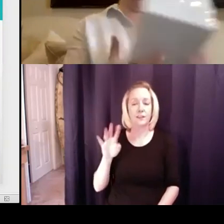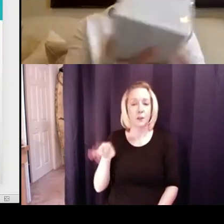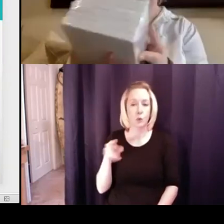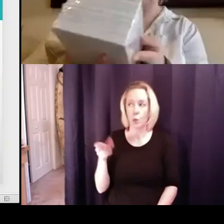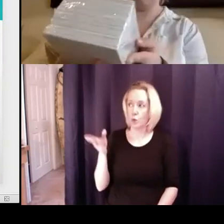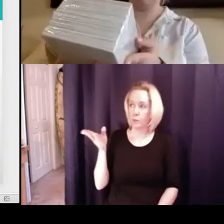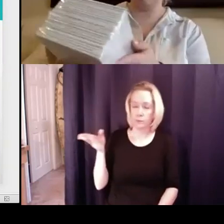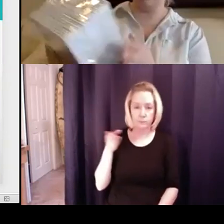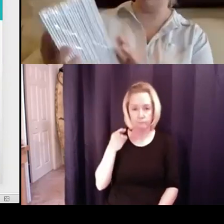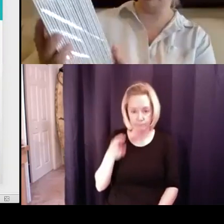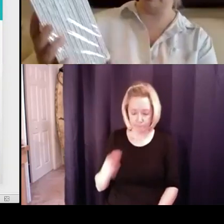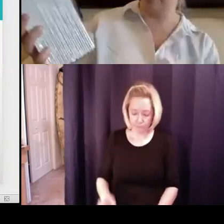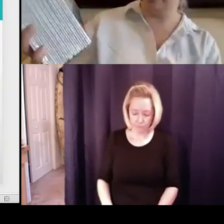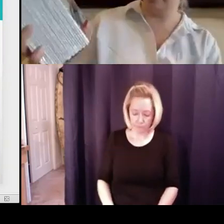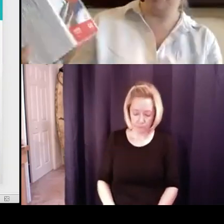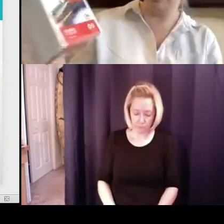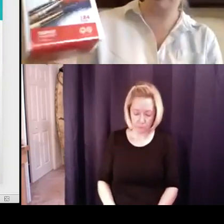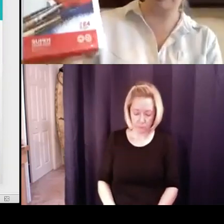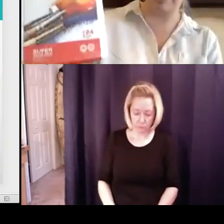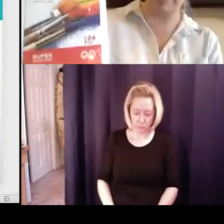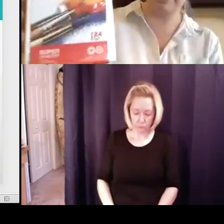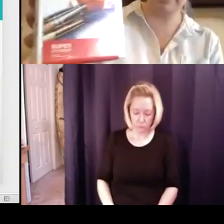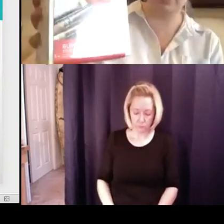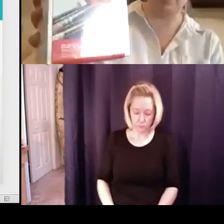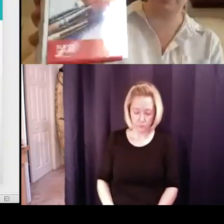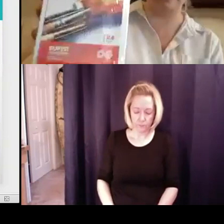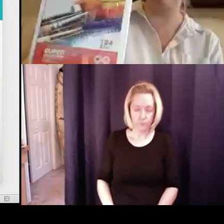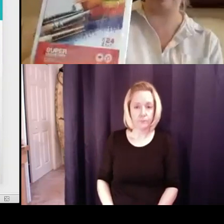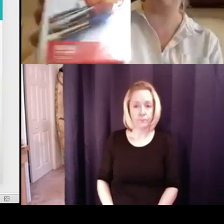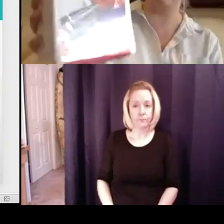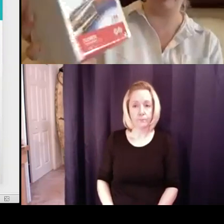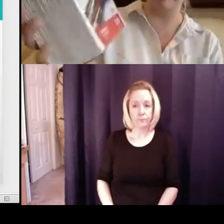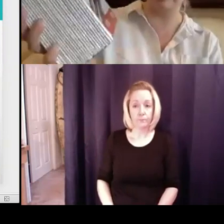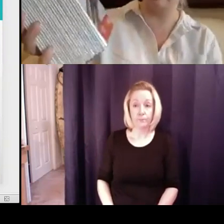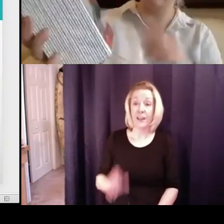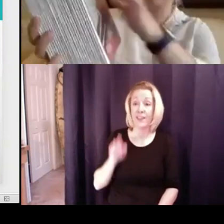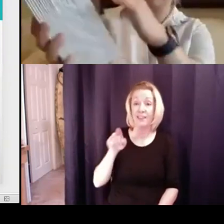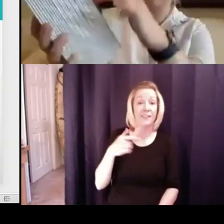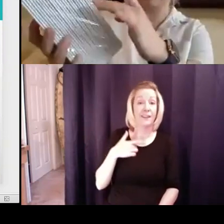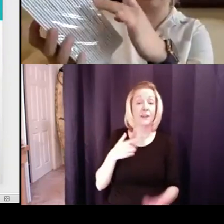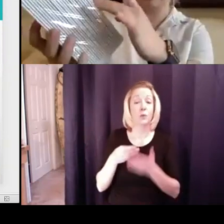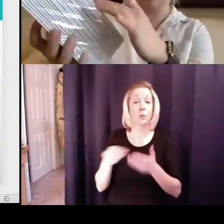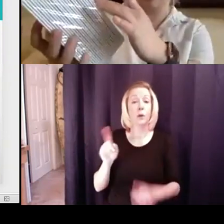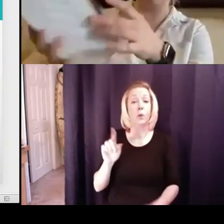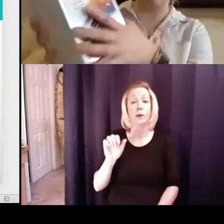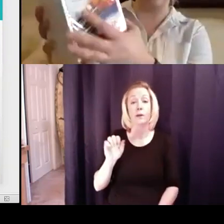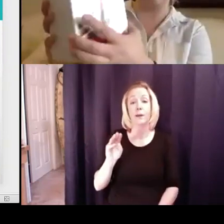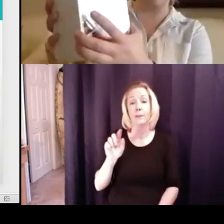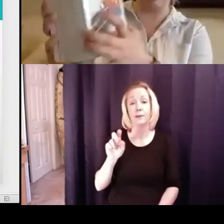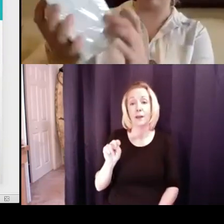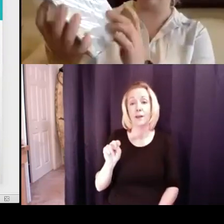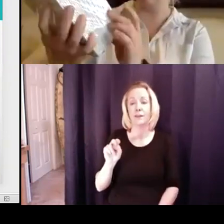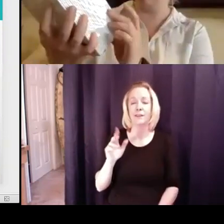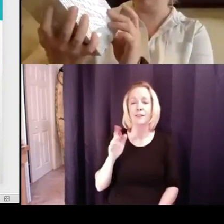I don't know if this is helpful for anyone, but I buy this like super value pack from Amazon of these like